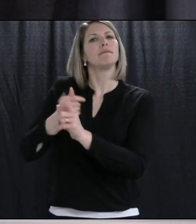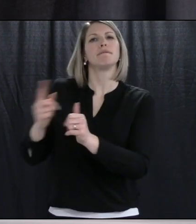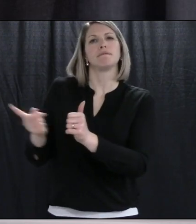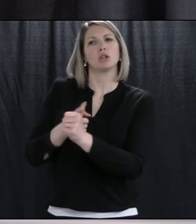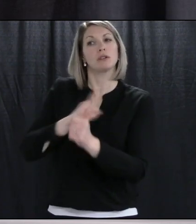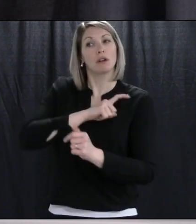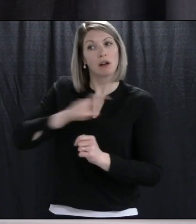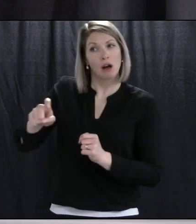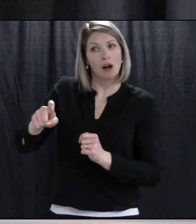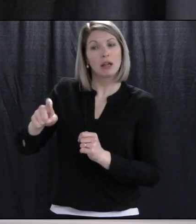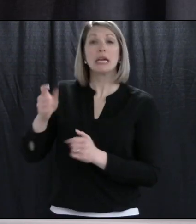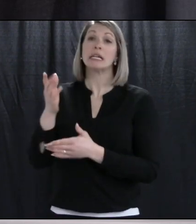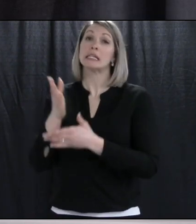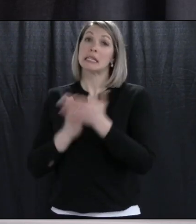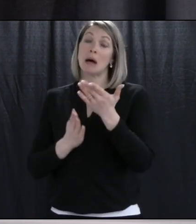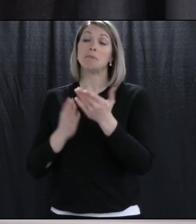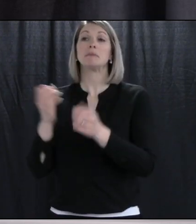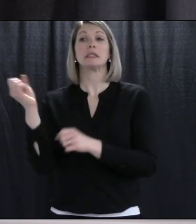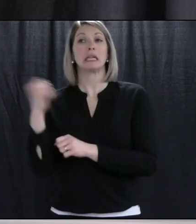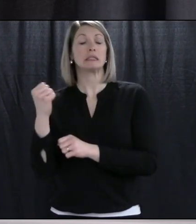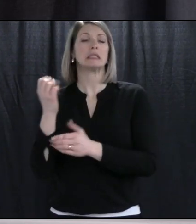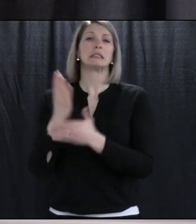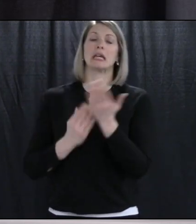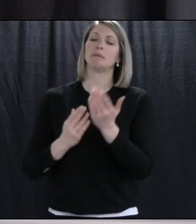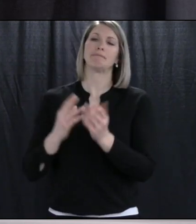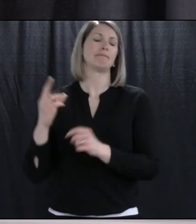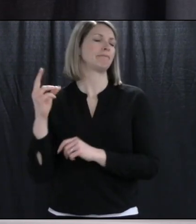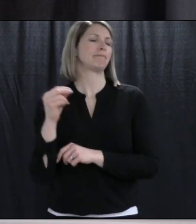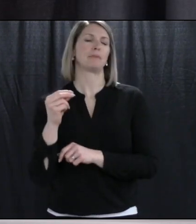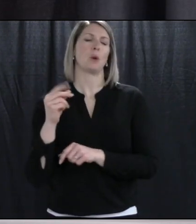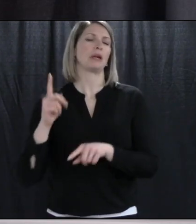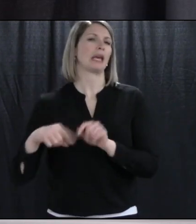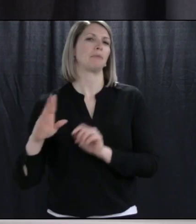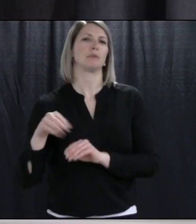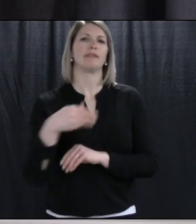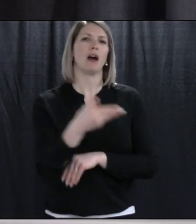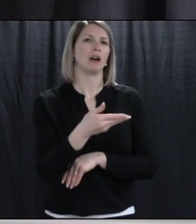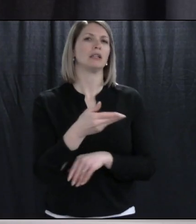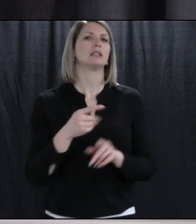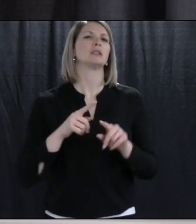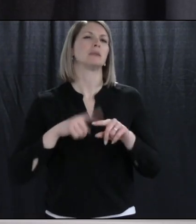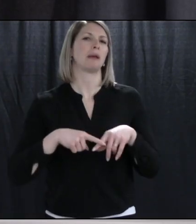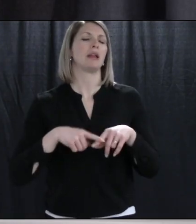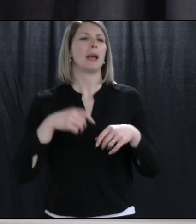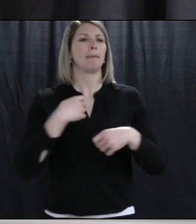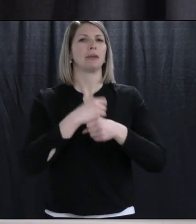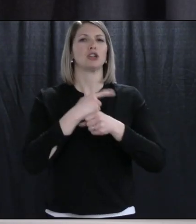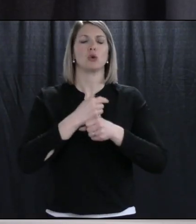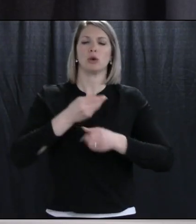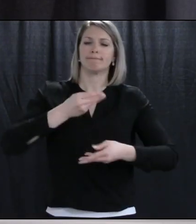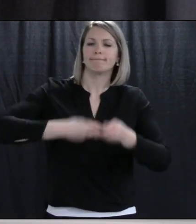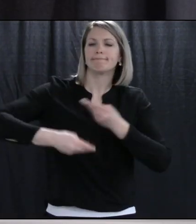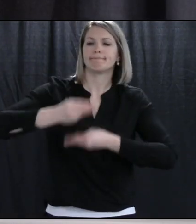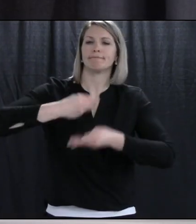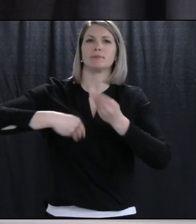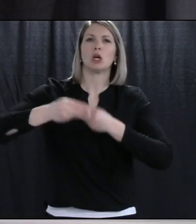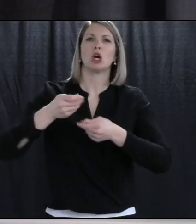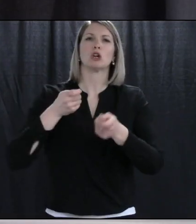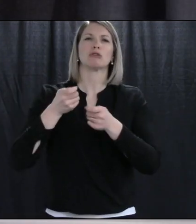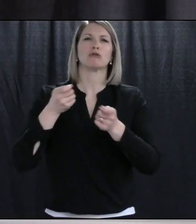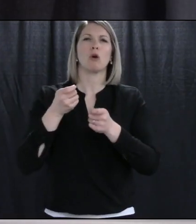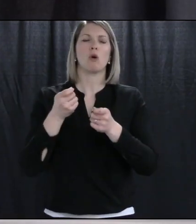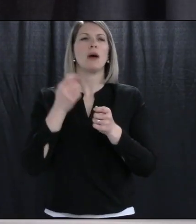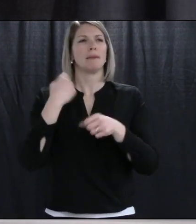renewal automatically may not be appropriate, and I'm thinking of antibiotics here where we don't want to overuse them, and controlled drugs which are